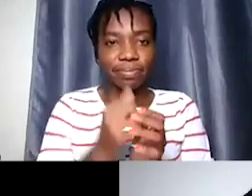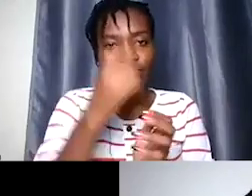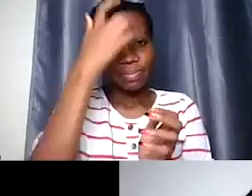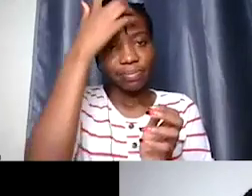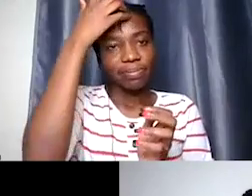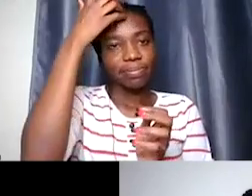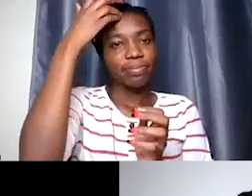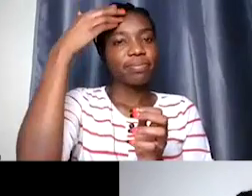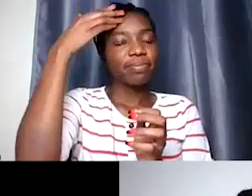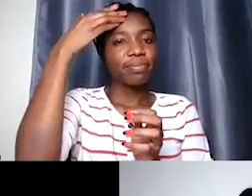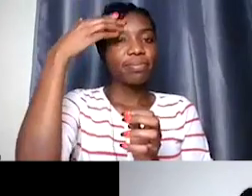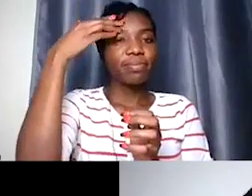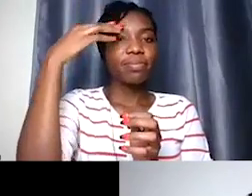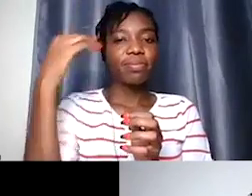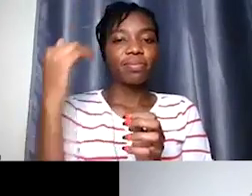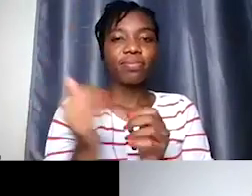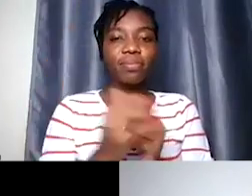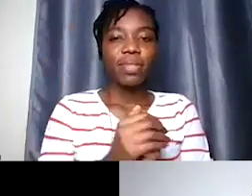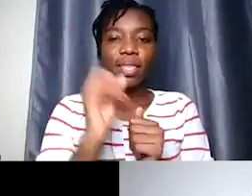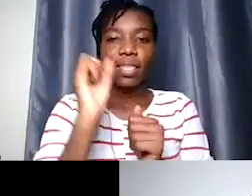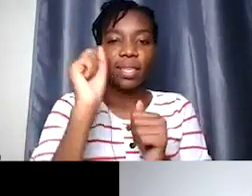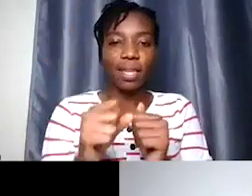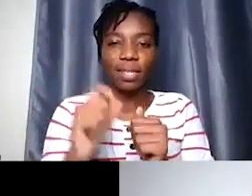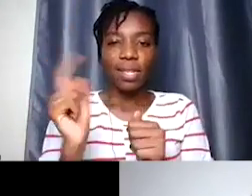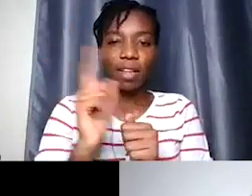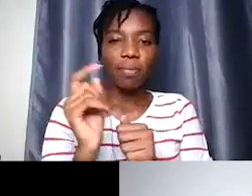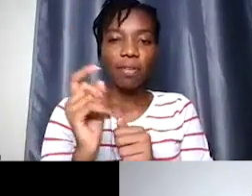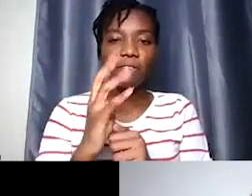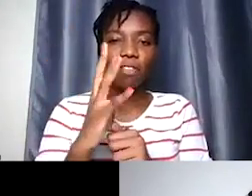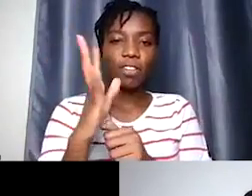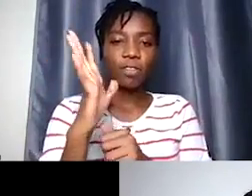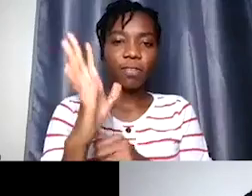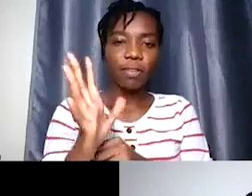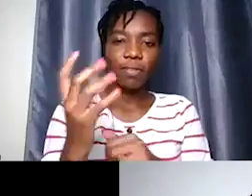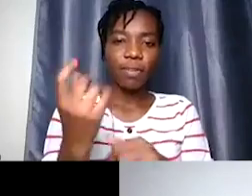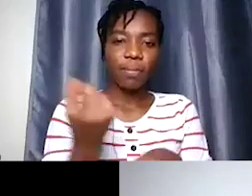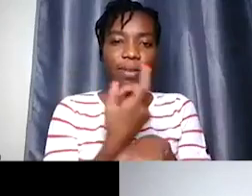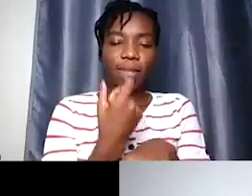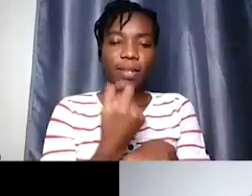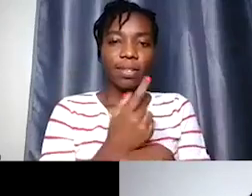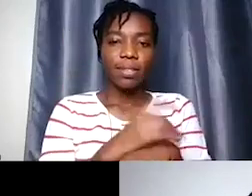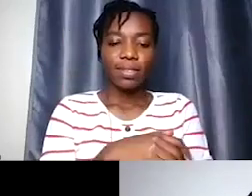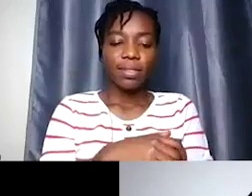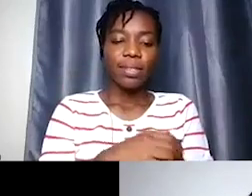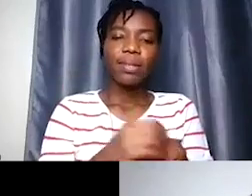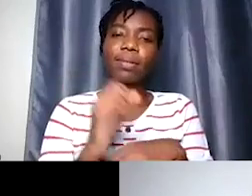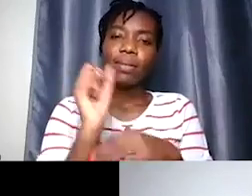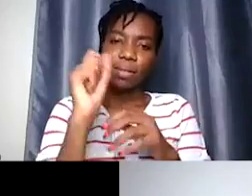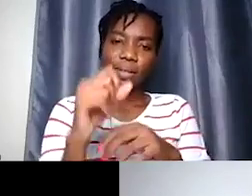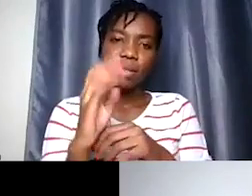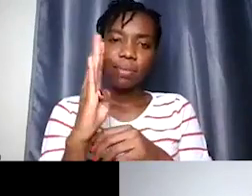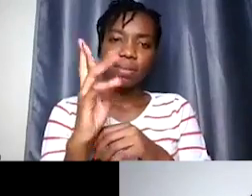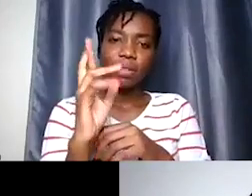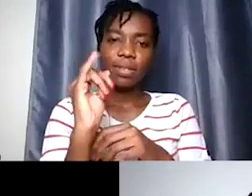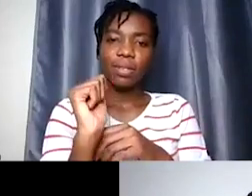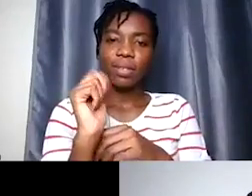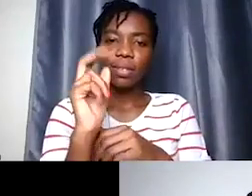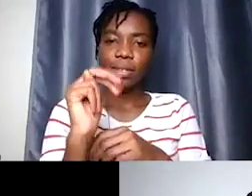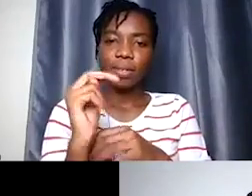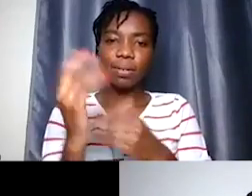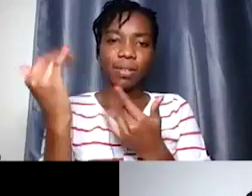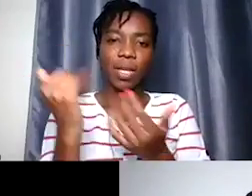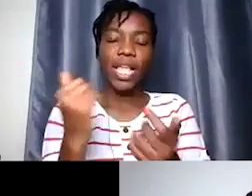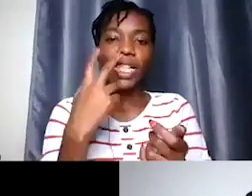Chris, Yes, Nairobi is just 45 minutes away. I know, from Uganda, right? Brian, I expect you to see you on Friday. But yes, that